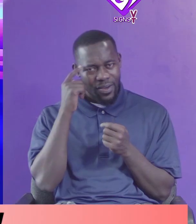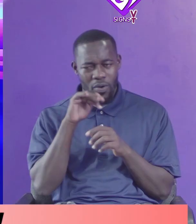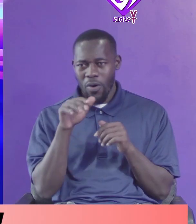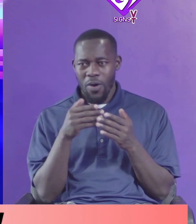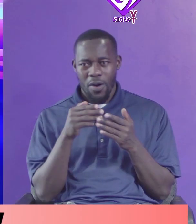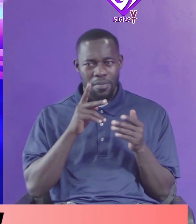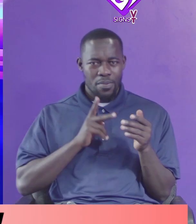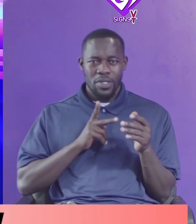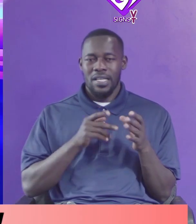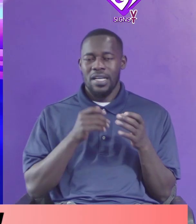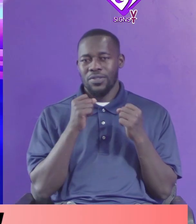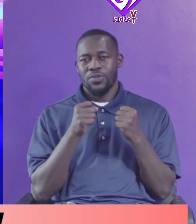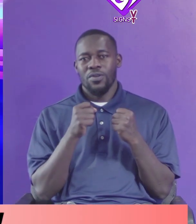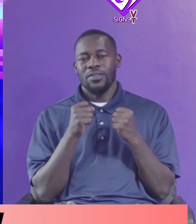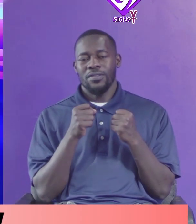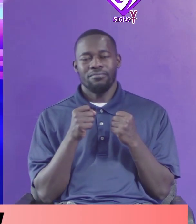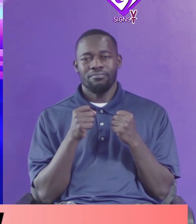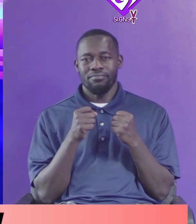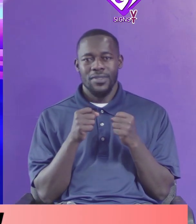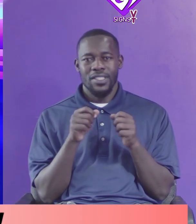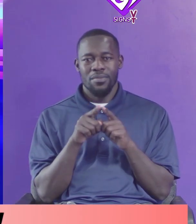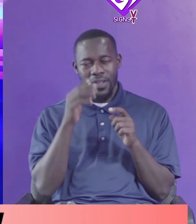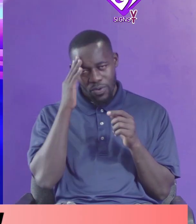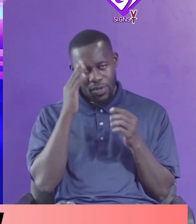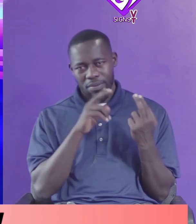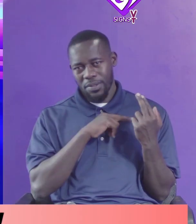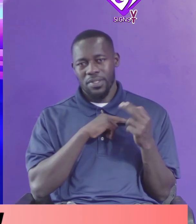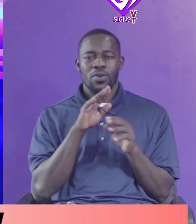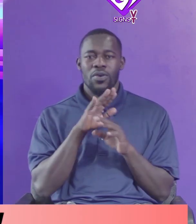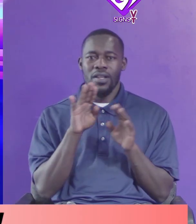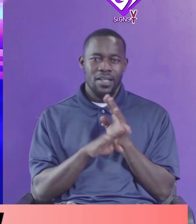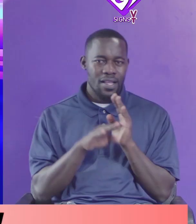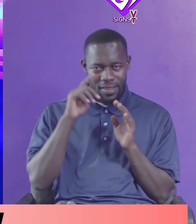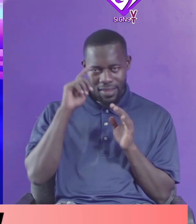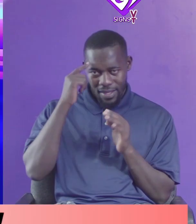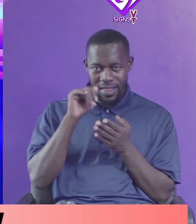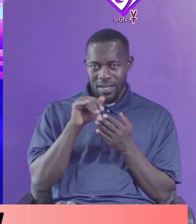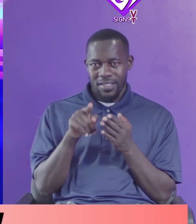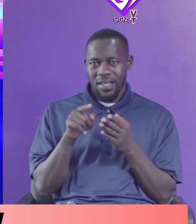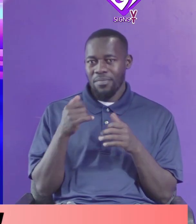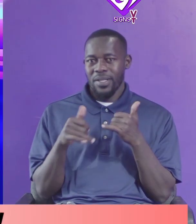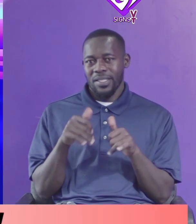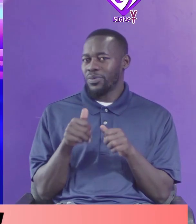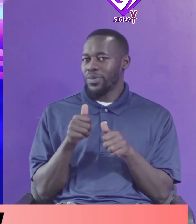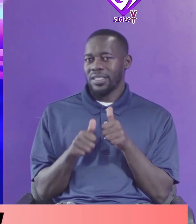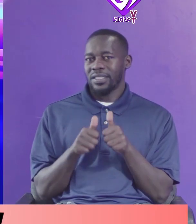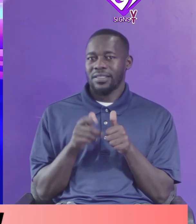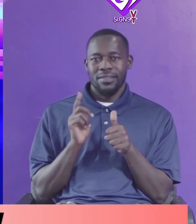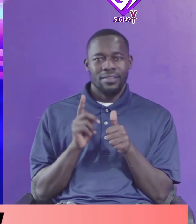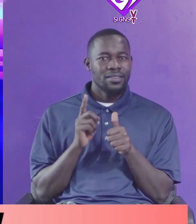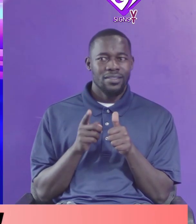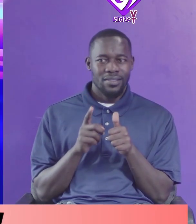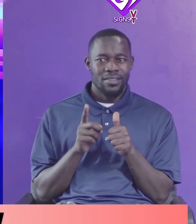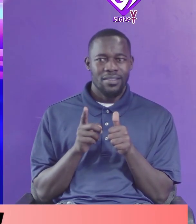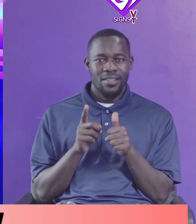really looks strong in their position and they really know their roles. So I think this will be a game that it could be fast-paced. In the